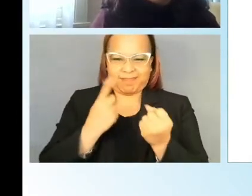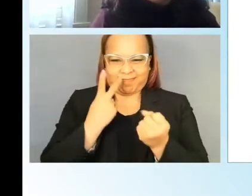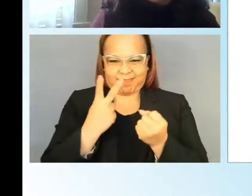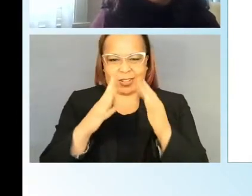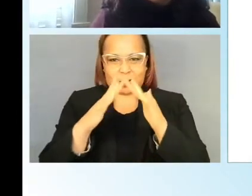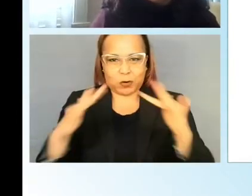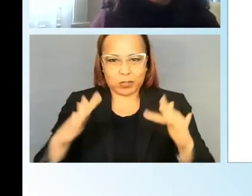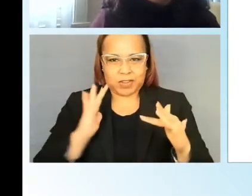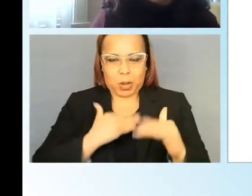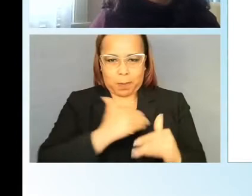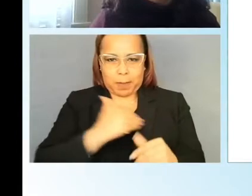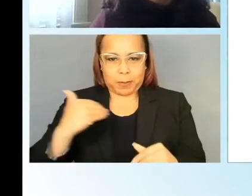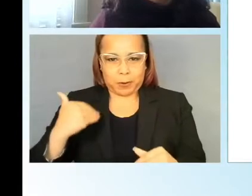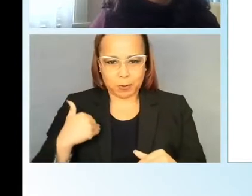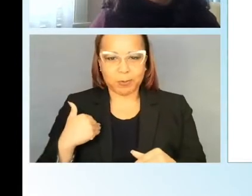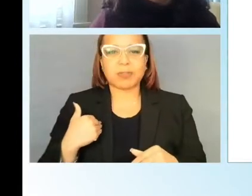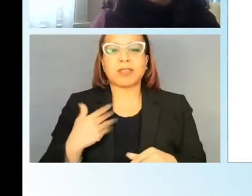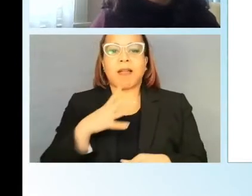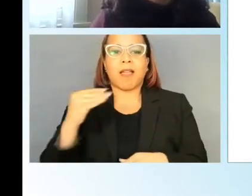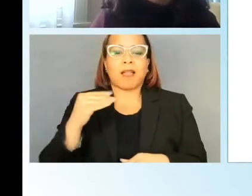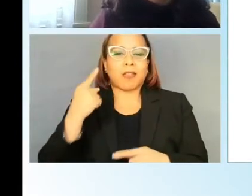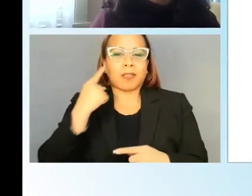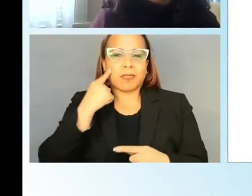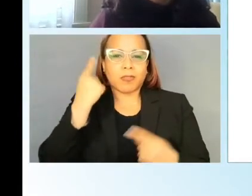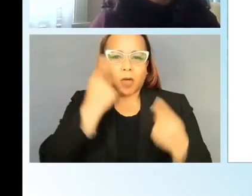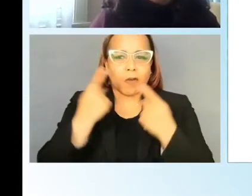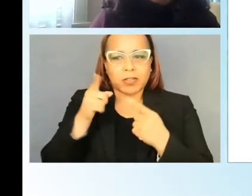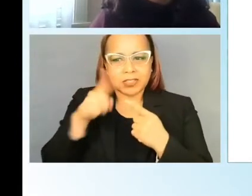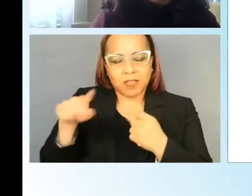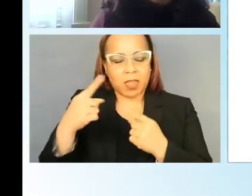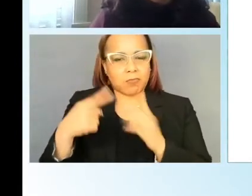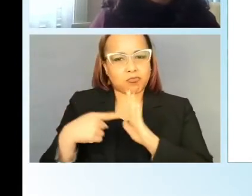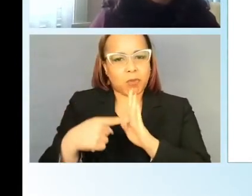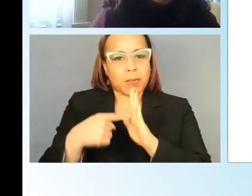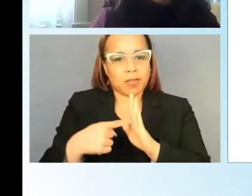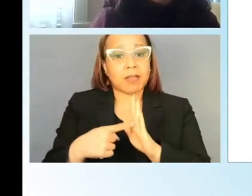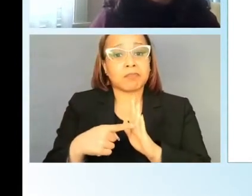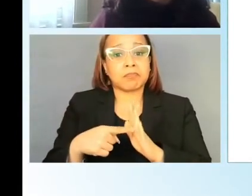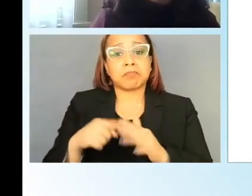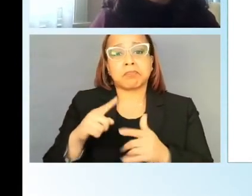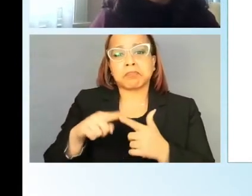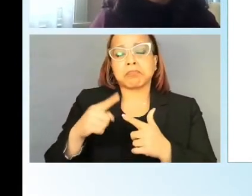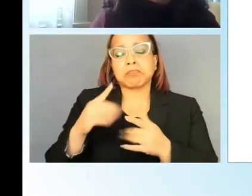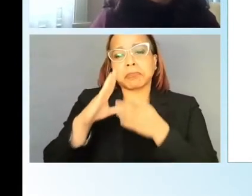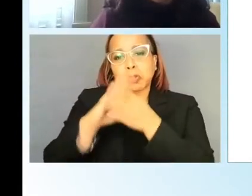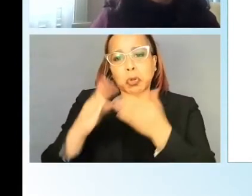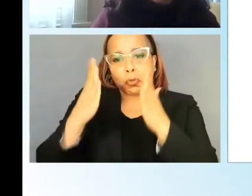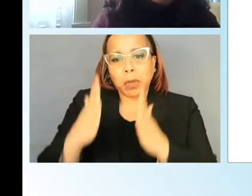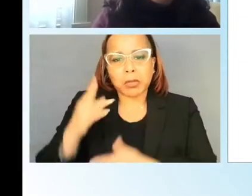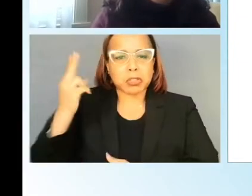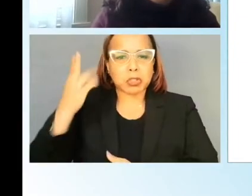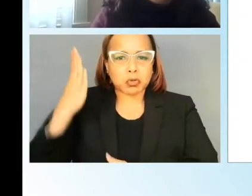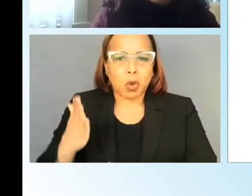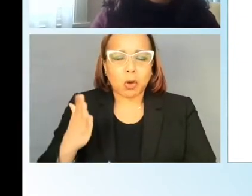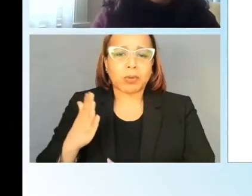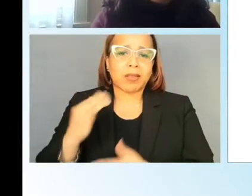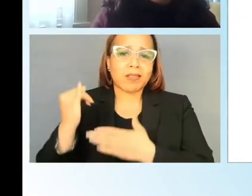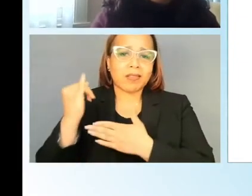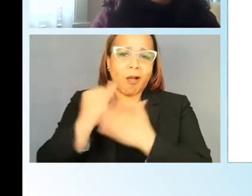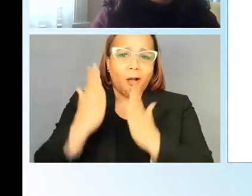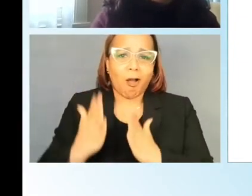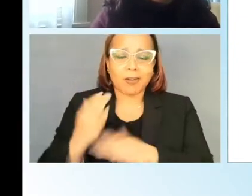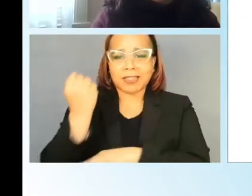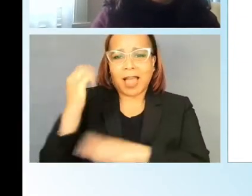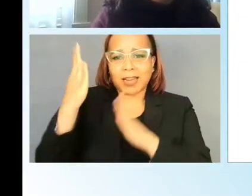our members and the substance and thoughtfulness that they represent. You'll hear from curators and historians and artists and activists.